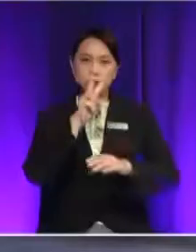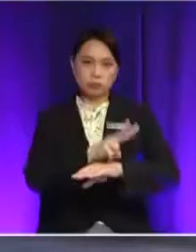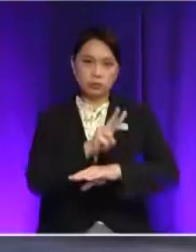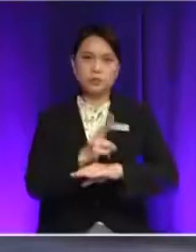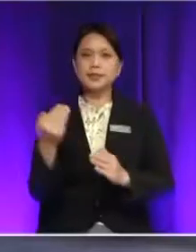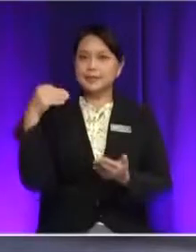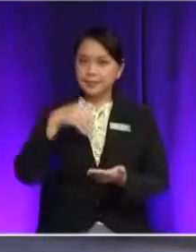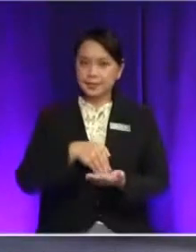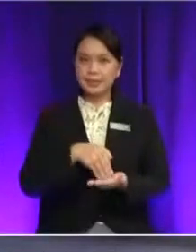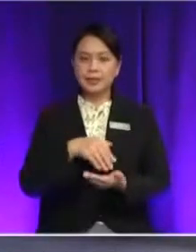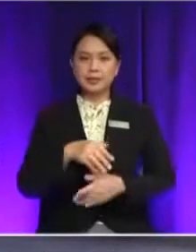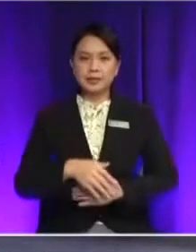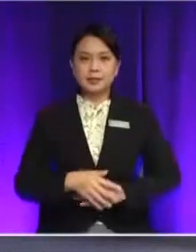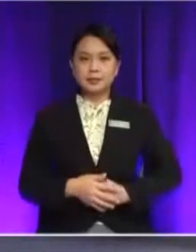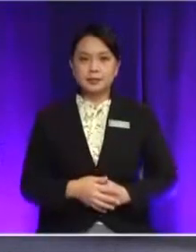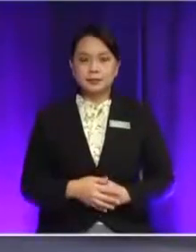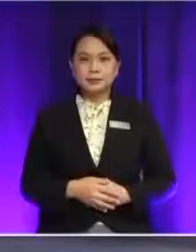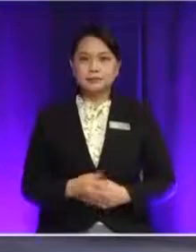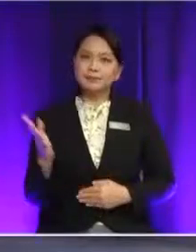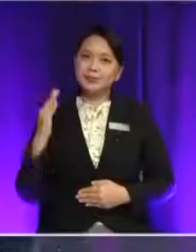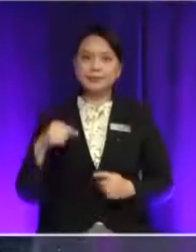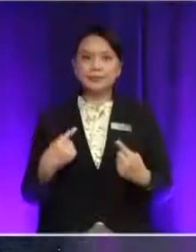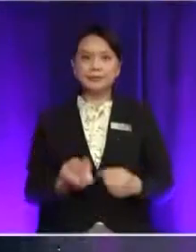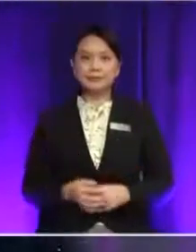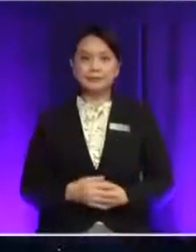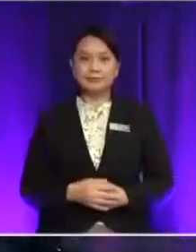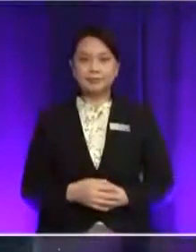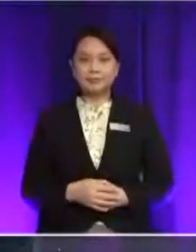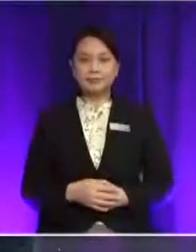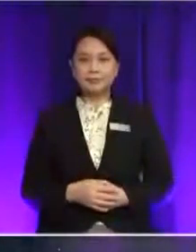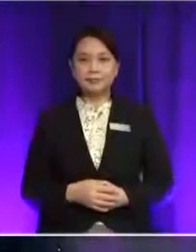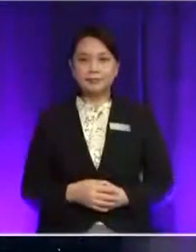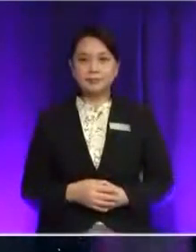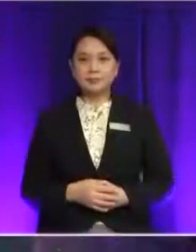we should. Yes, let's bounce. Let's go. Okay.